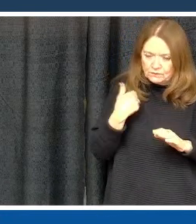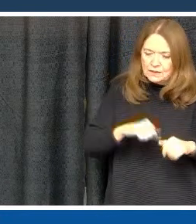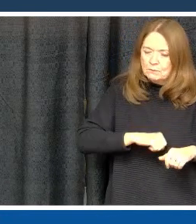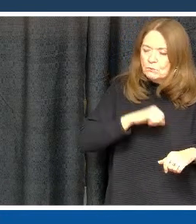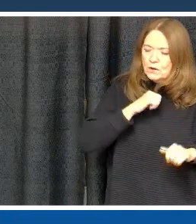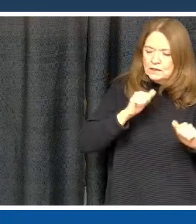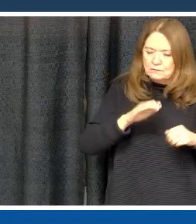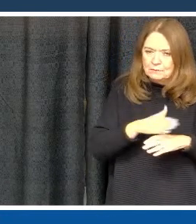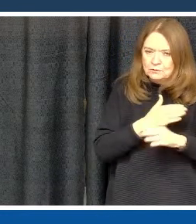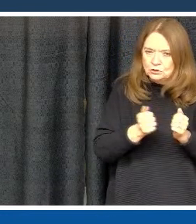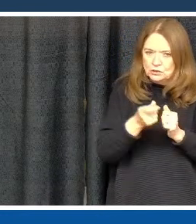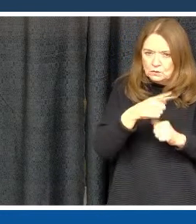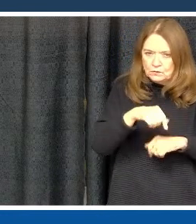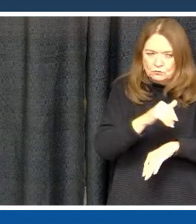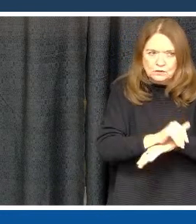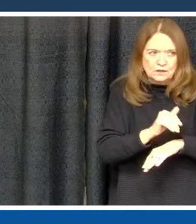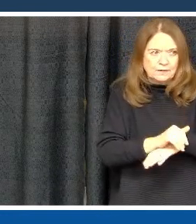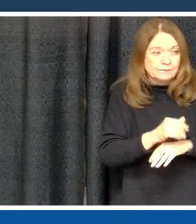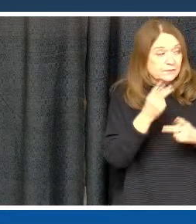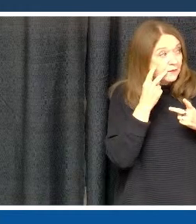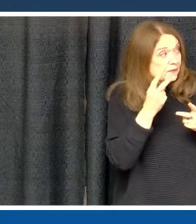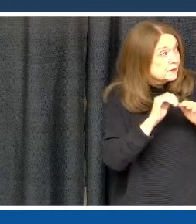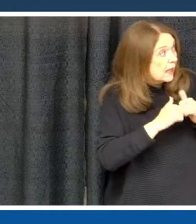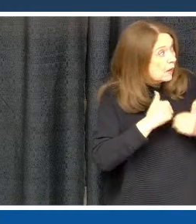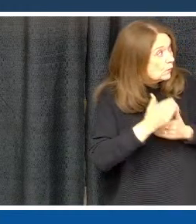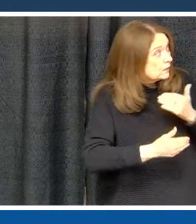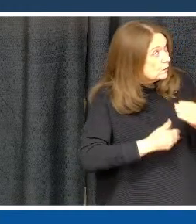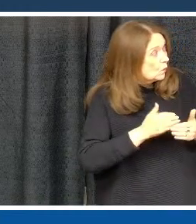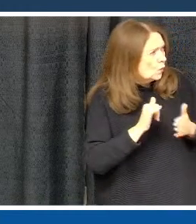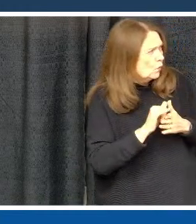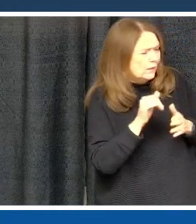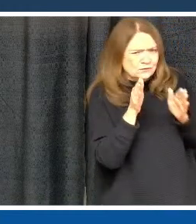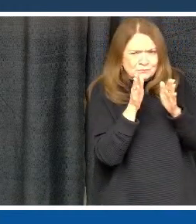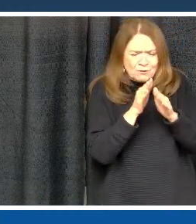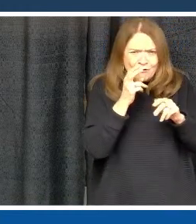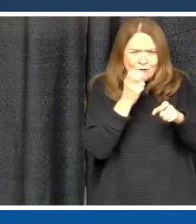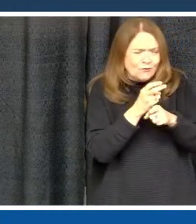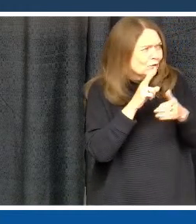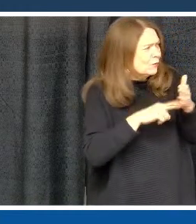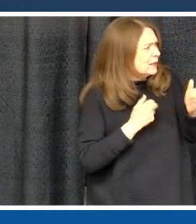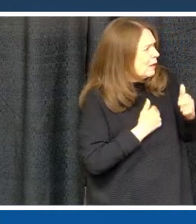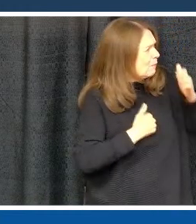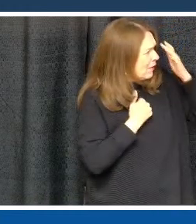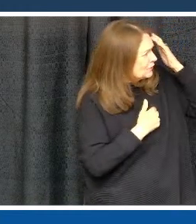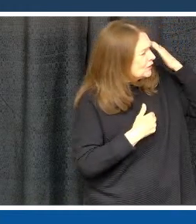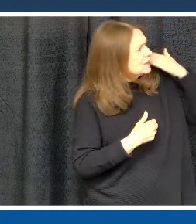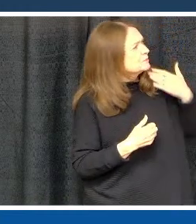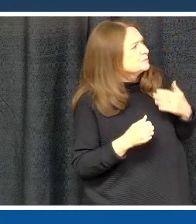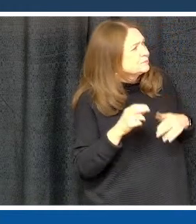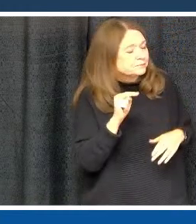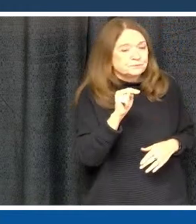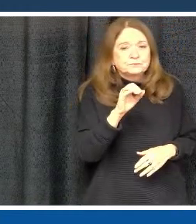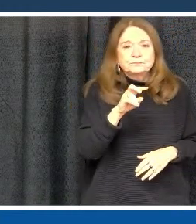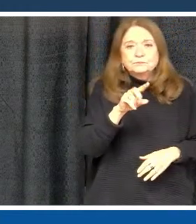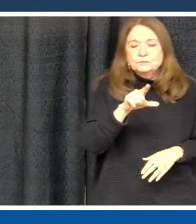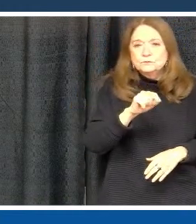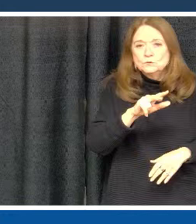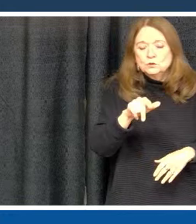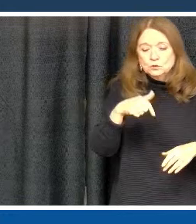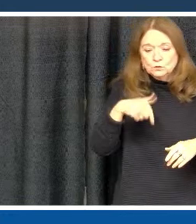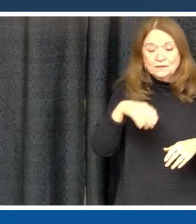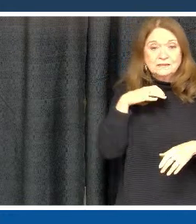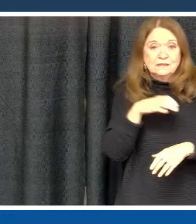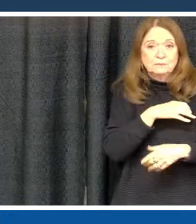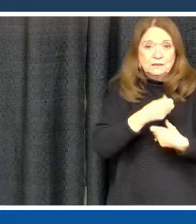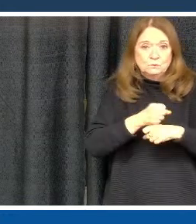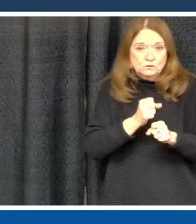tonight. And here's a look at how we got here. Oh, wow, that's tiny. I apologize. So November of 2022, this committee was